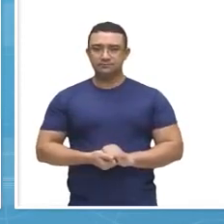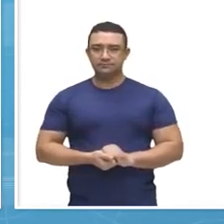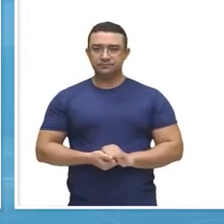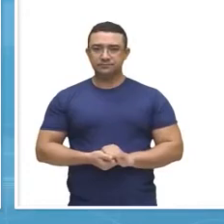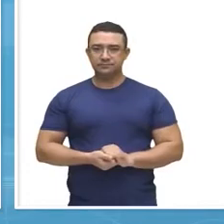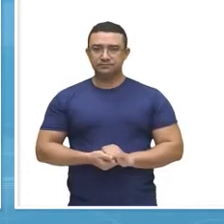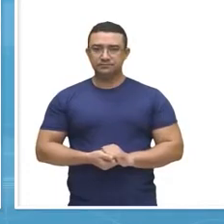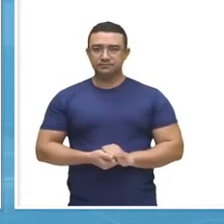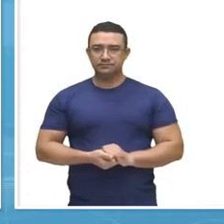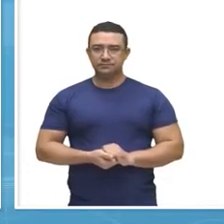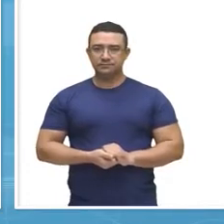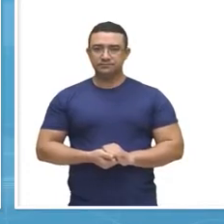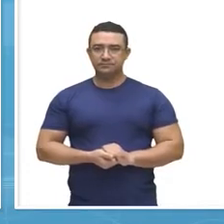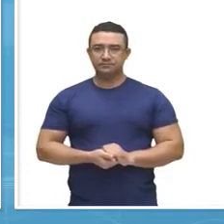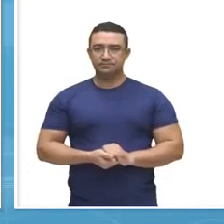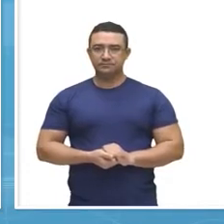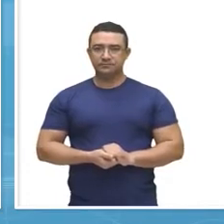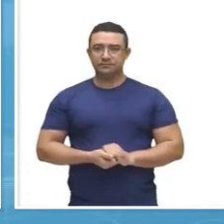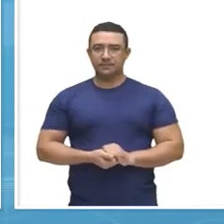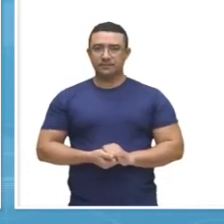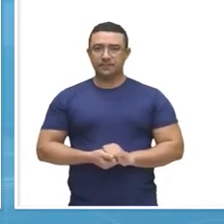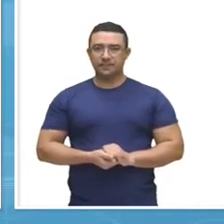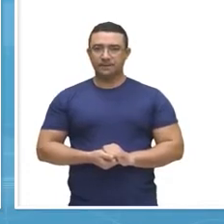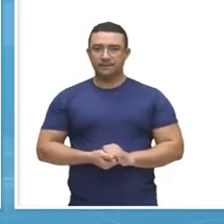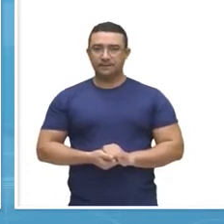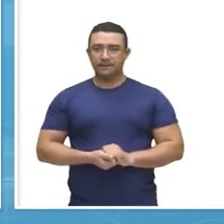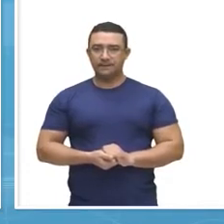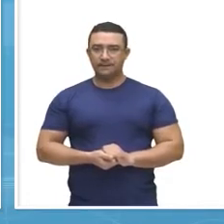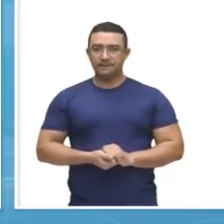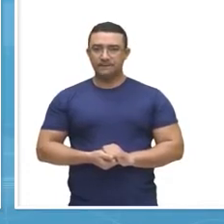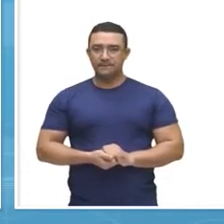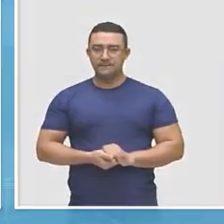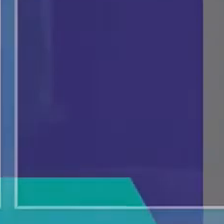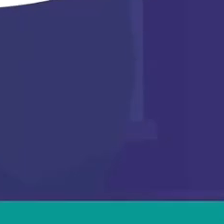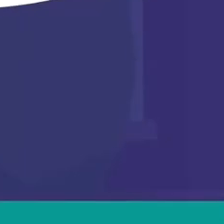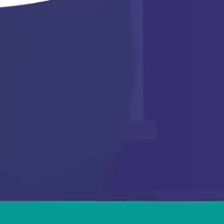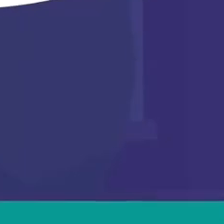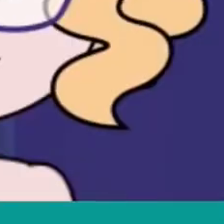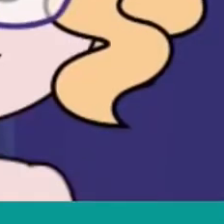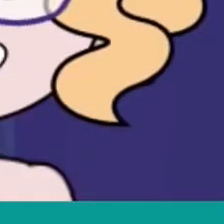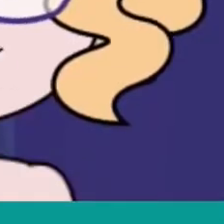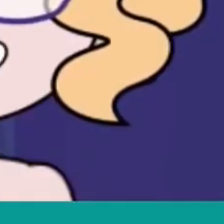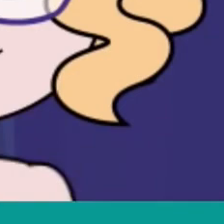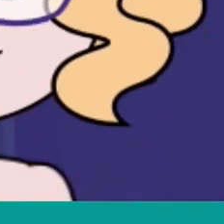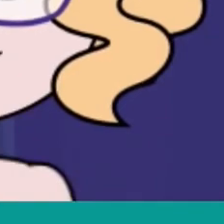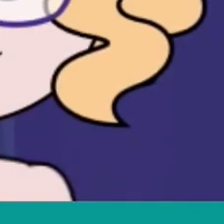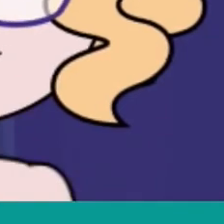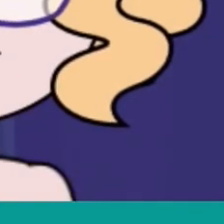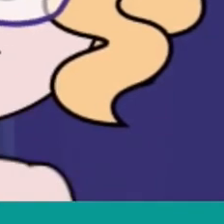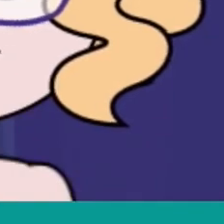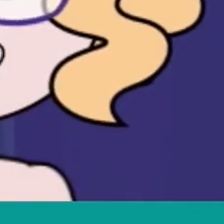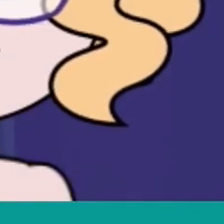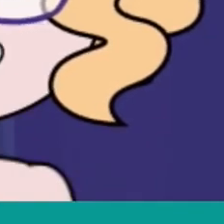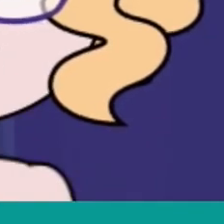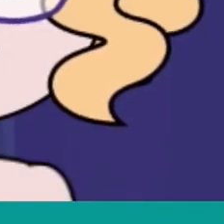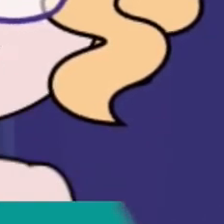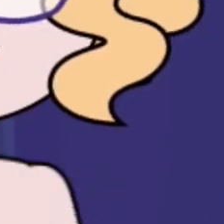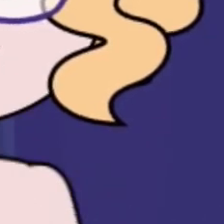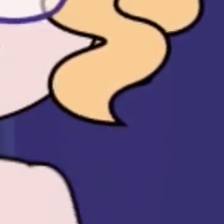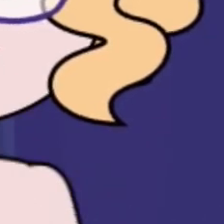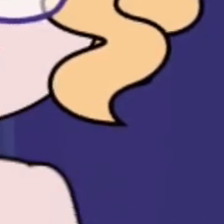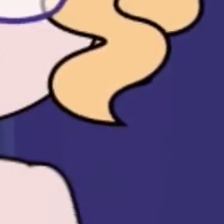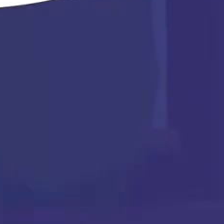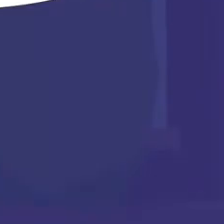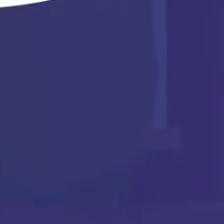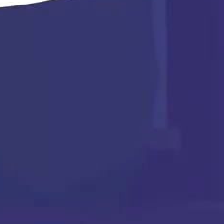you so sad? It has been a terrible day for me so far, Vicky. Oh my goodness, what did